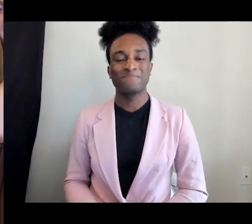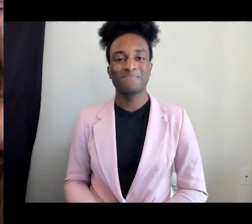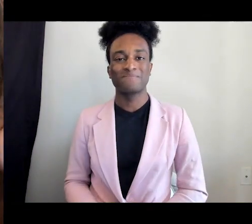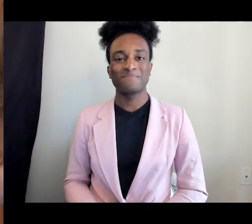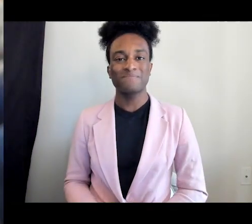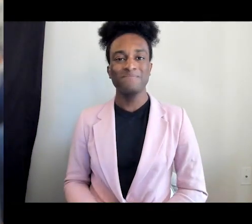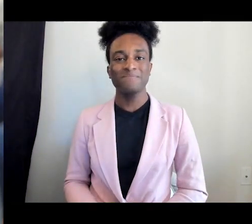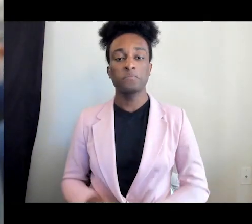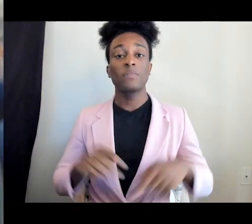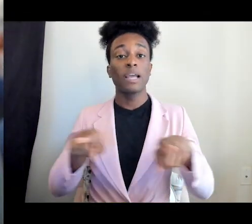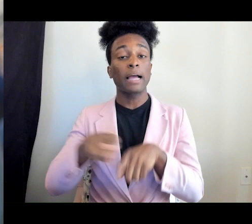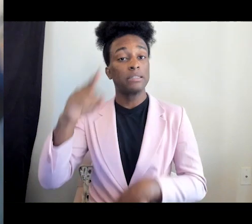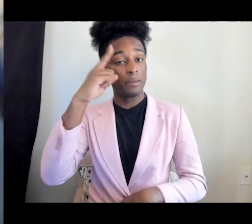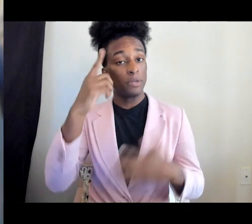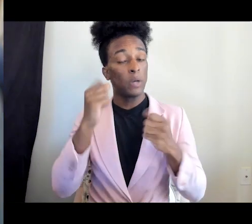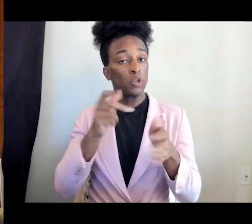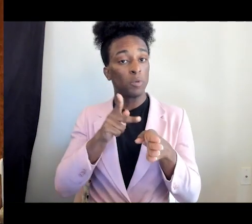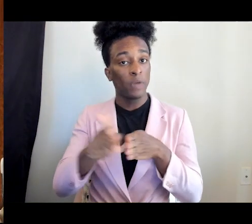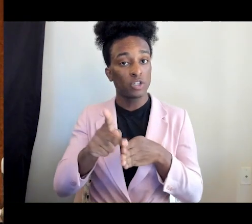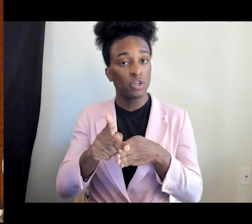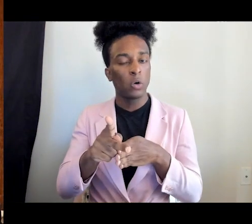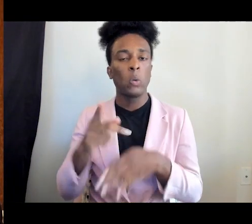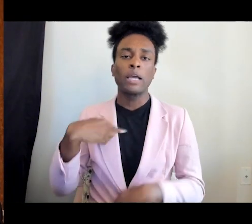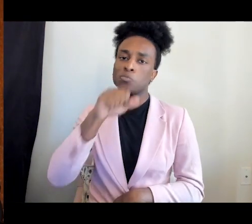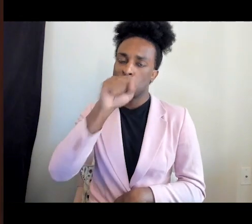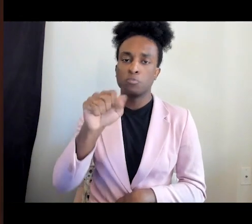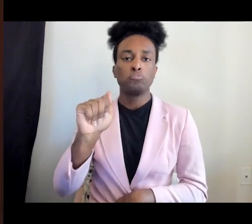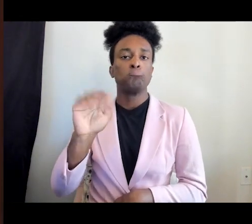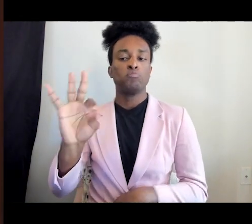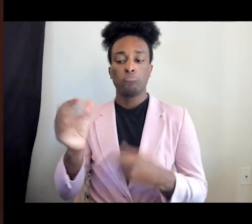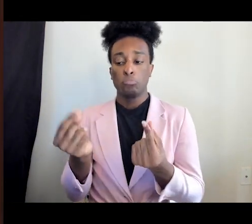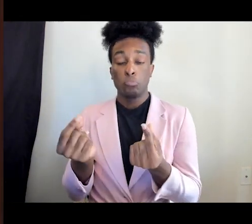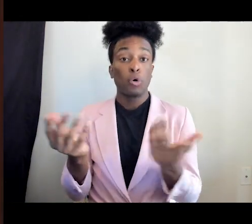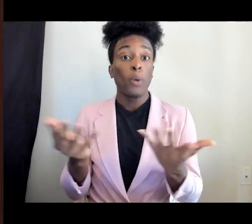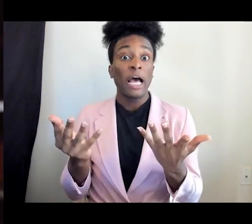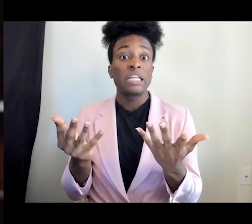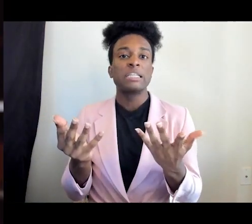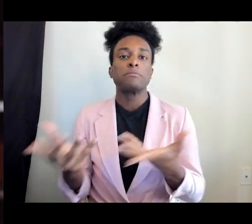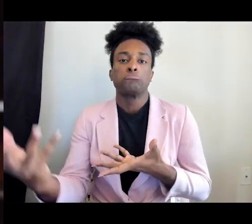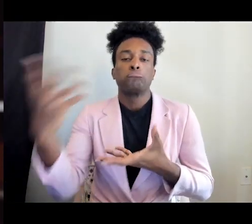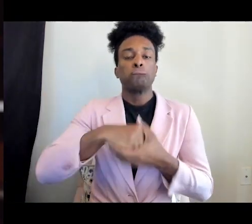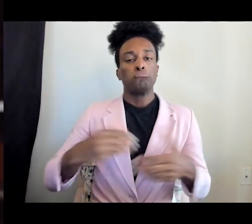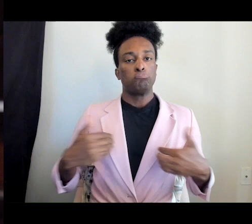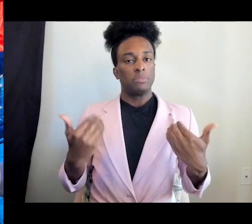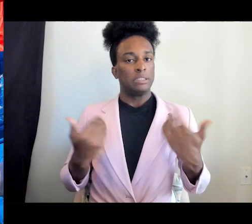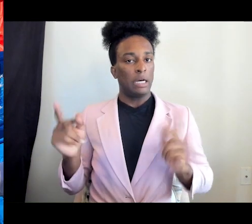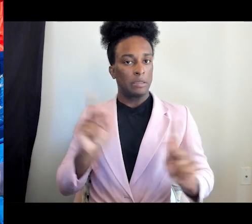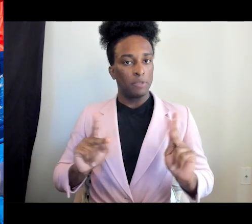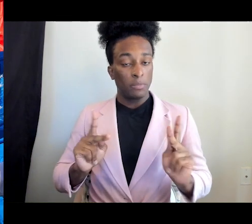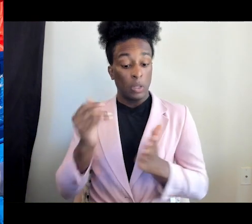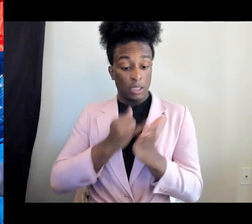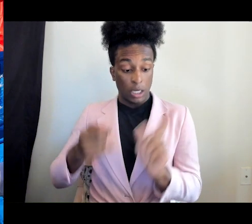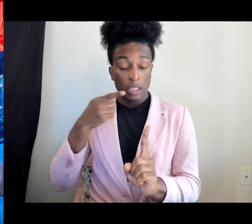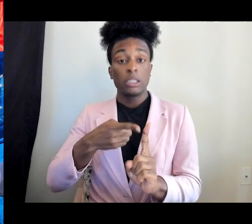like that's priceless. As a mental health professional, what I love about ArtsFund is this focus on engaging young people in our community. The arts